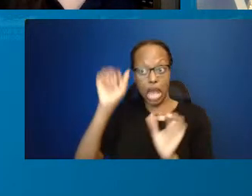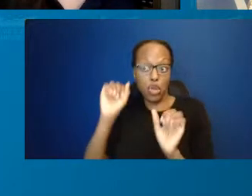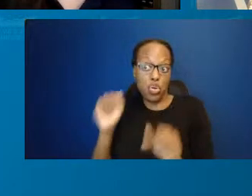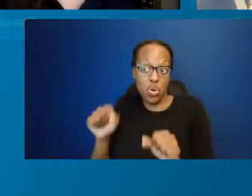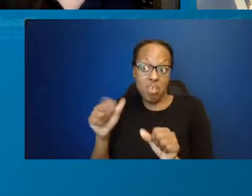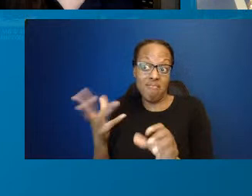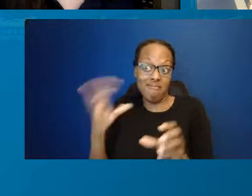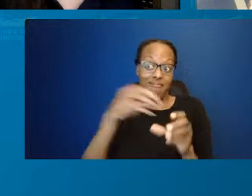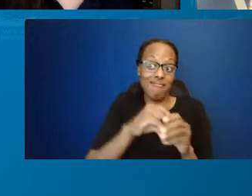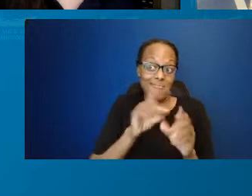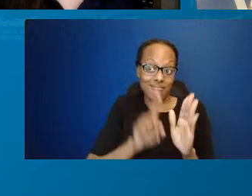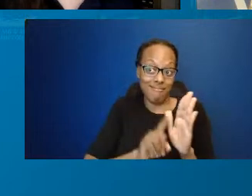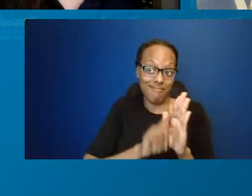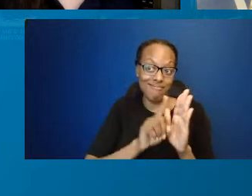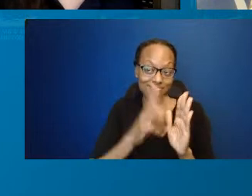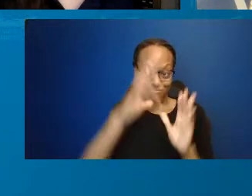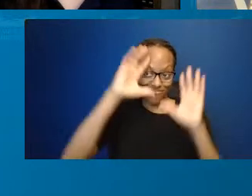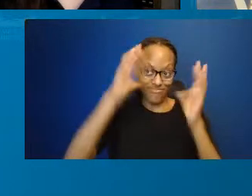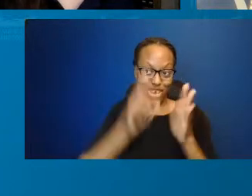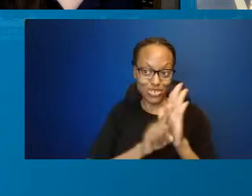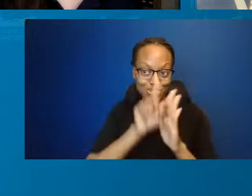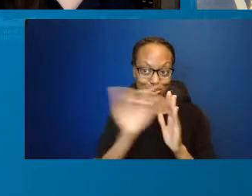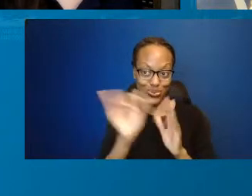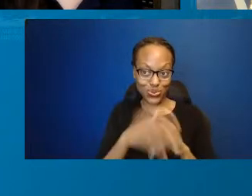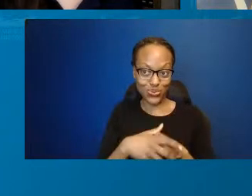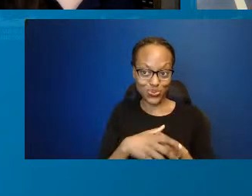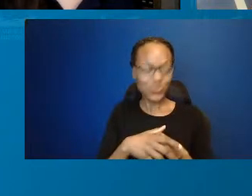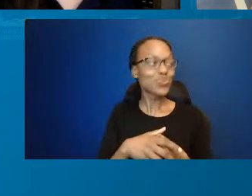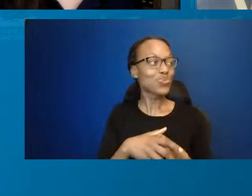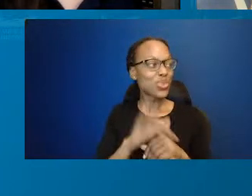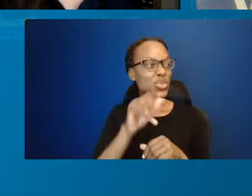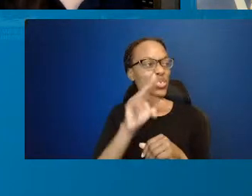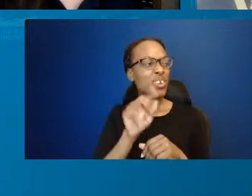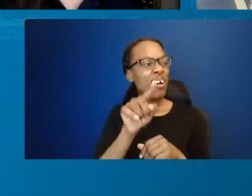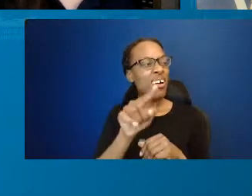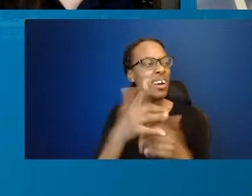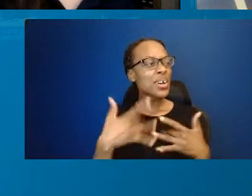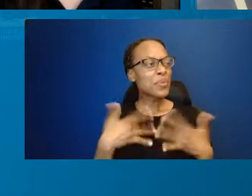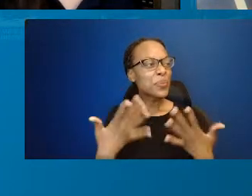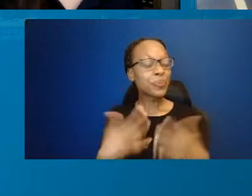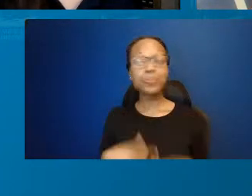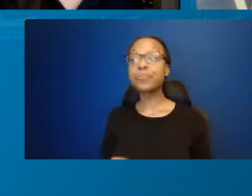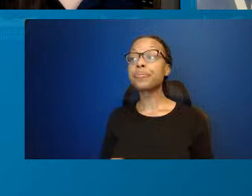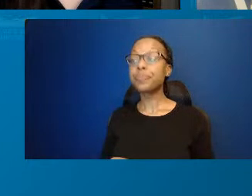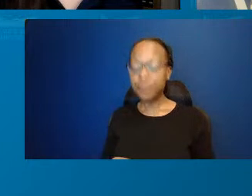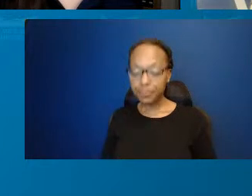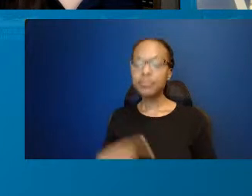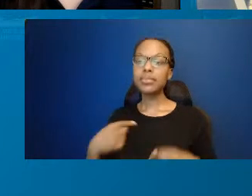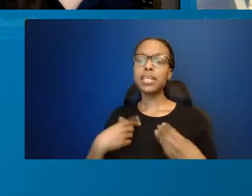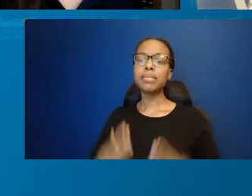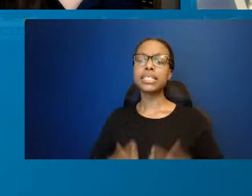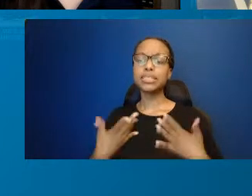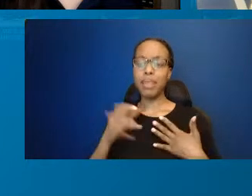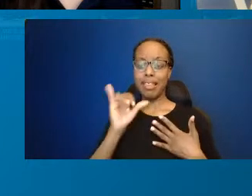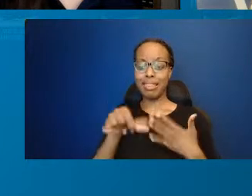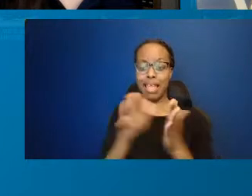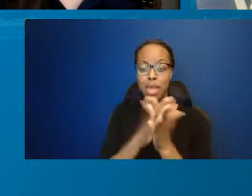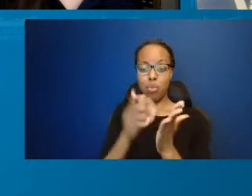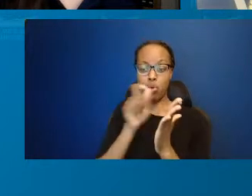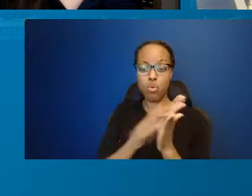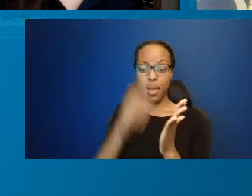Fun. John, how about you? How I was inspired to write this book